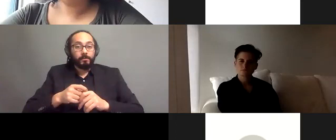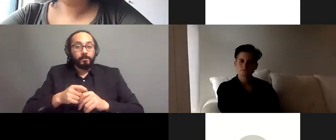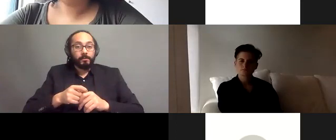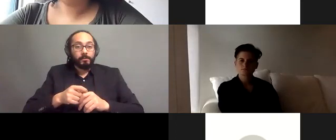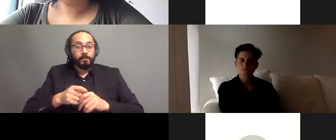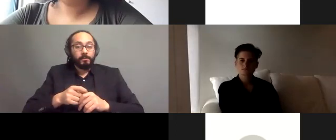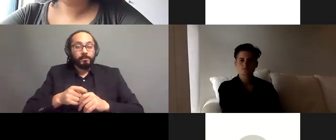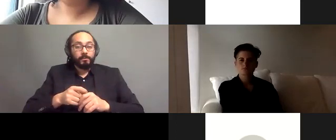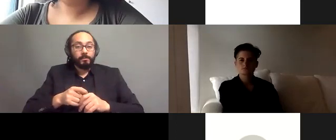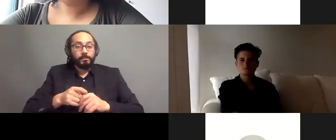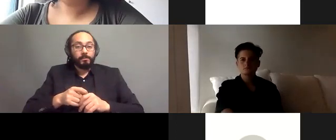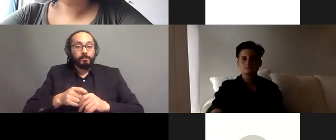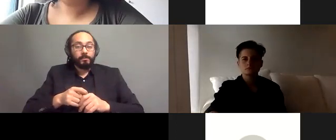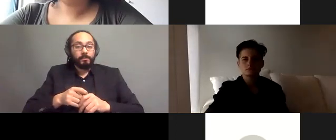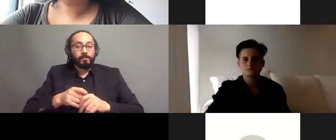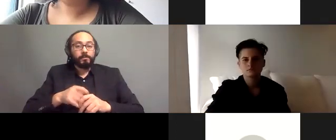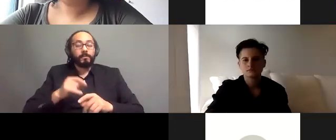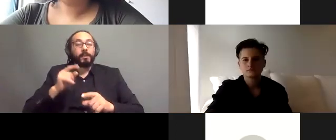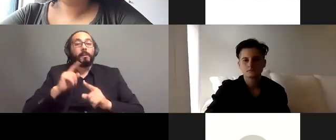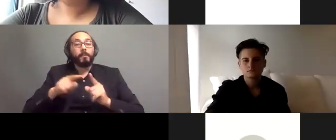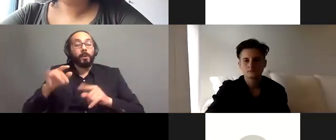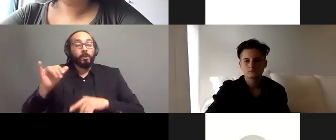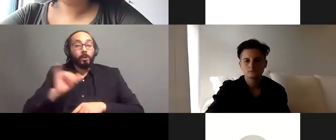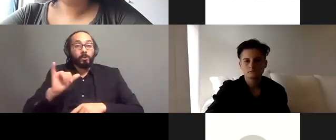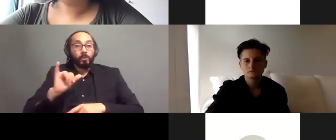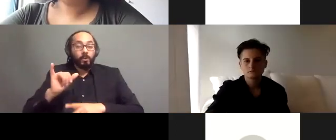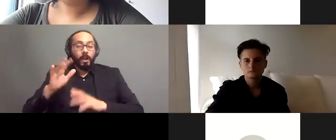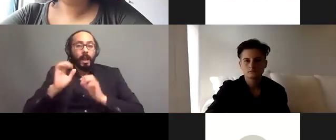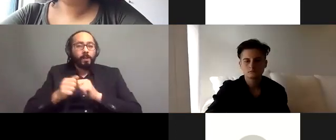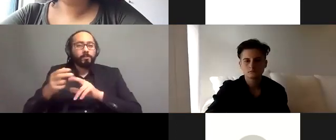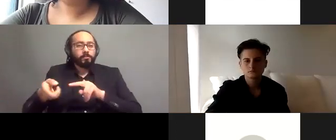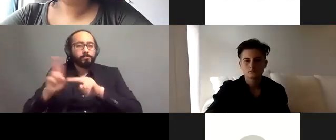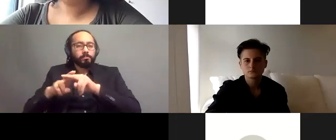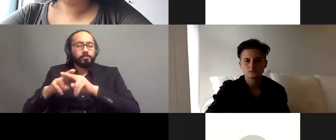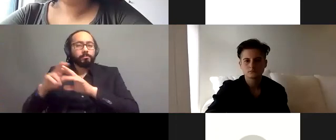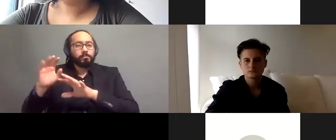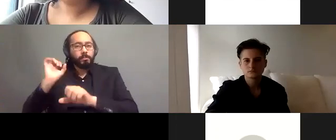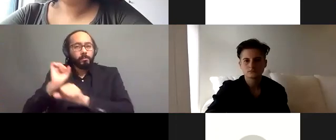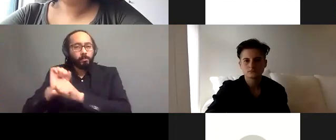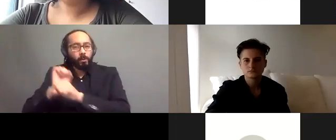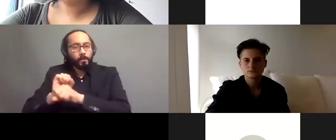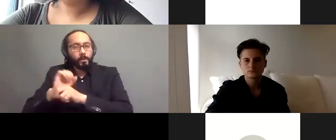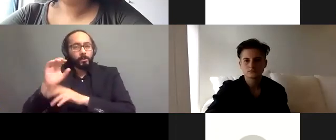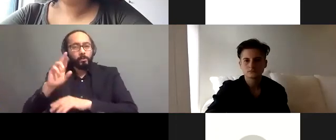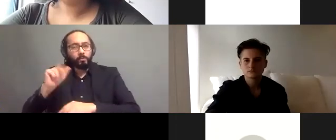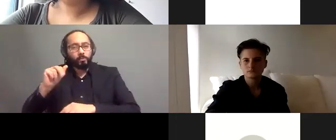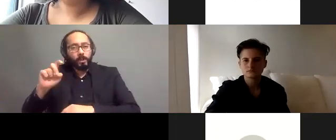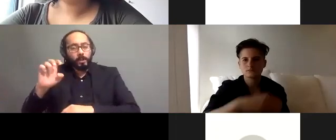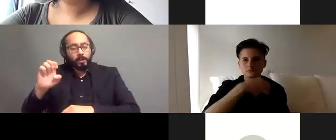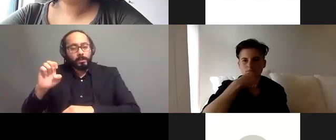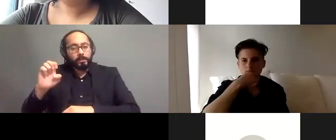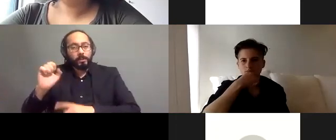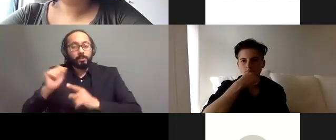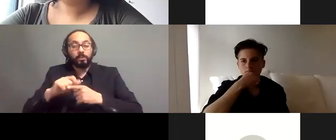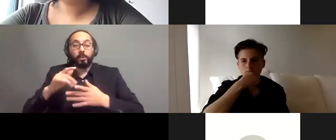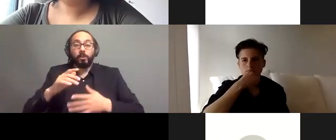of employment rate of people who are more diverse in terms of races or genders,